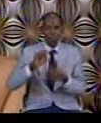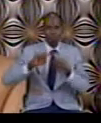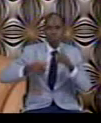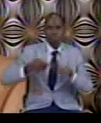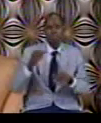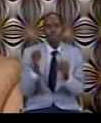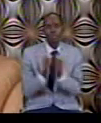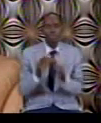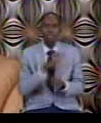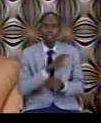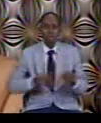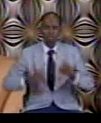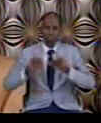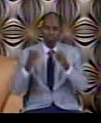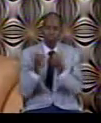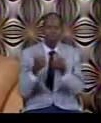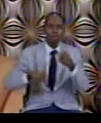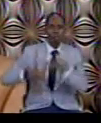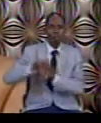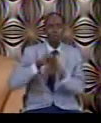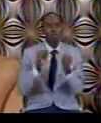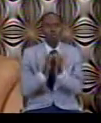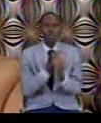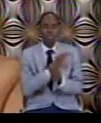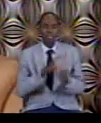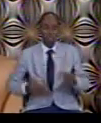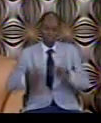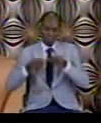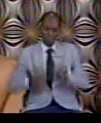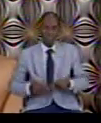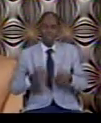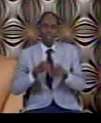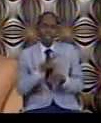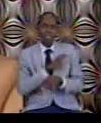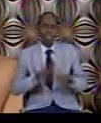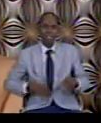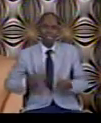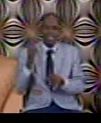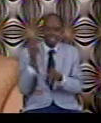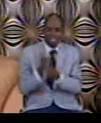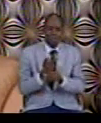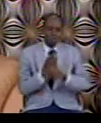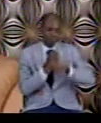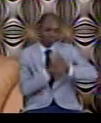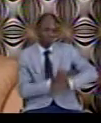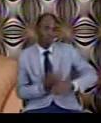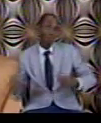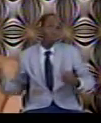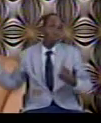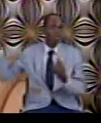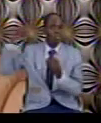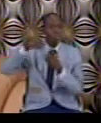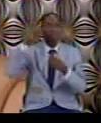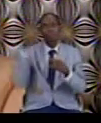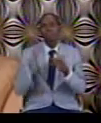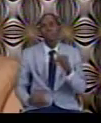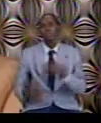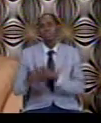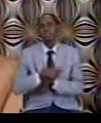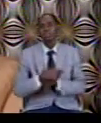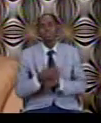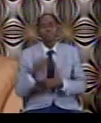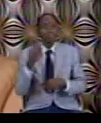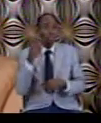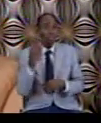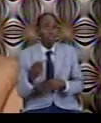Christ, abiding in Christ, and kept secured until the final day. You need preparation